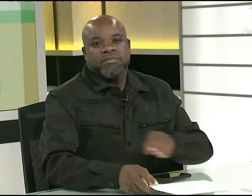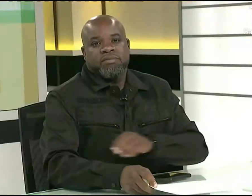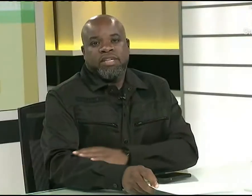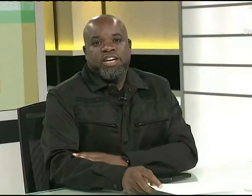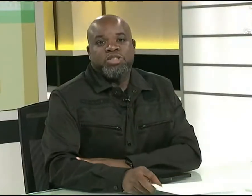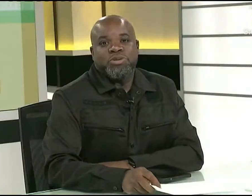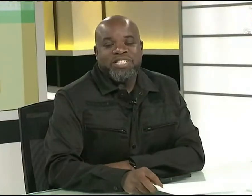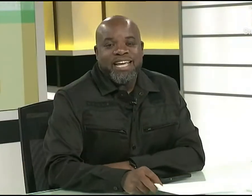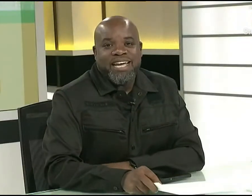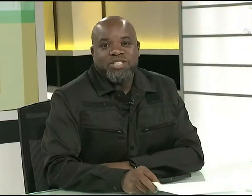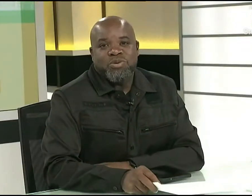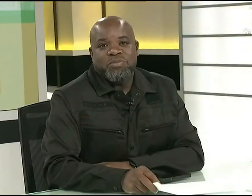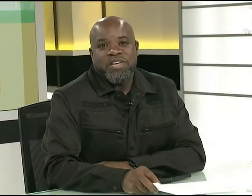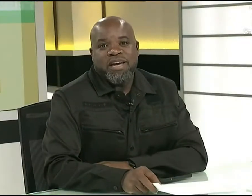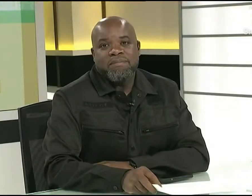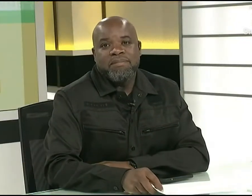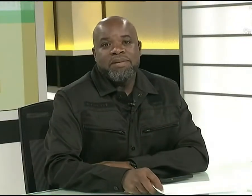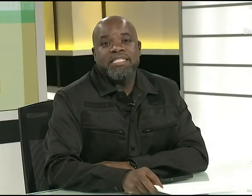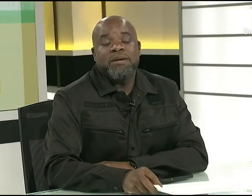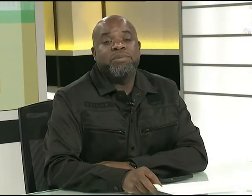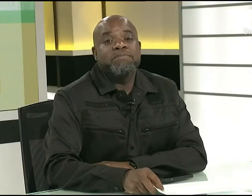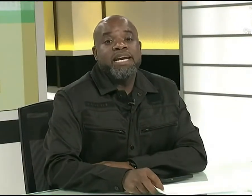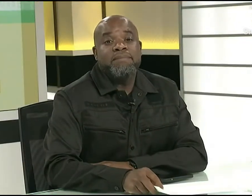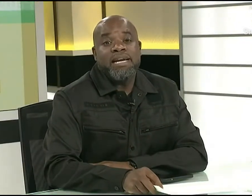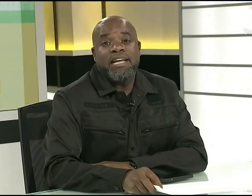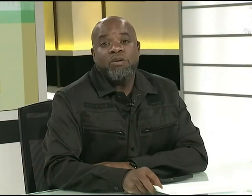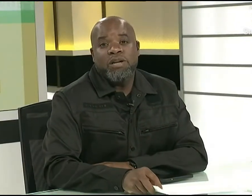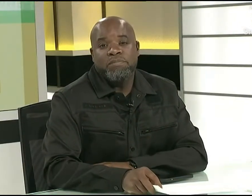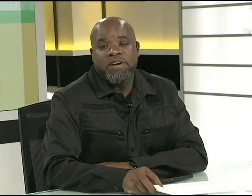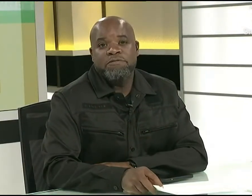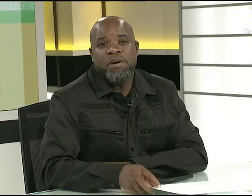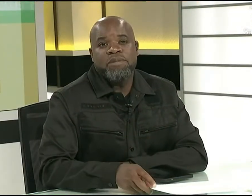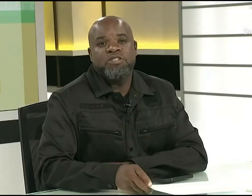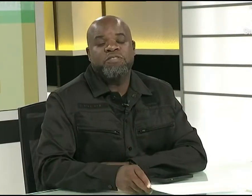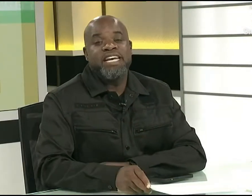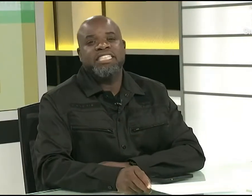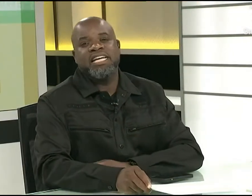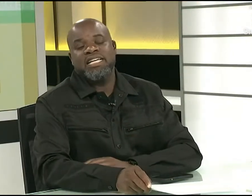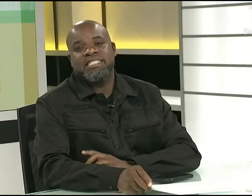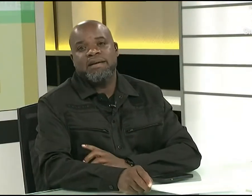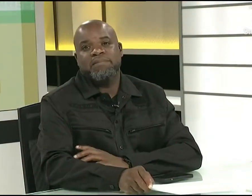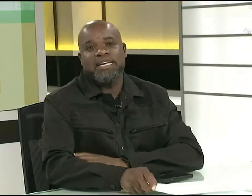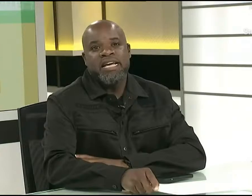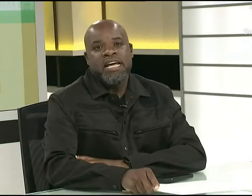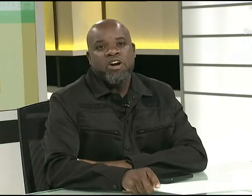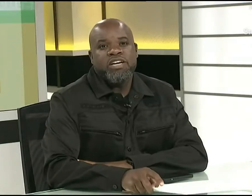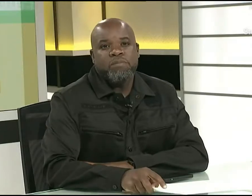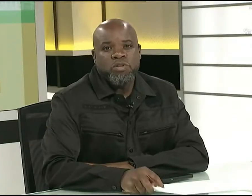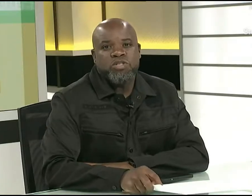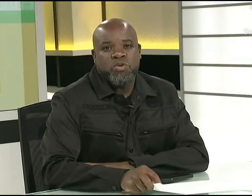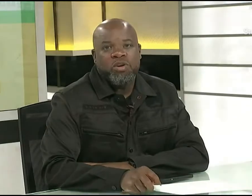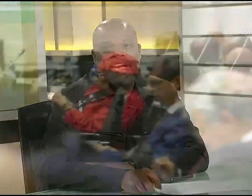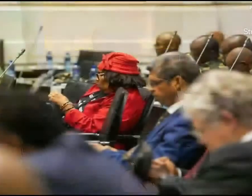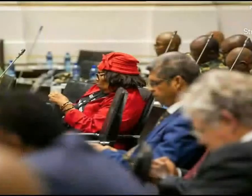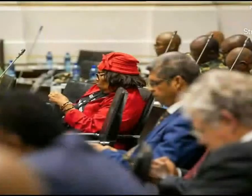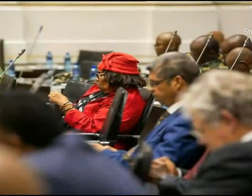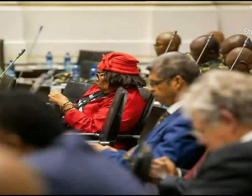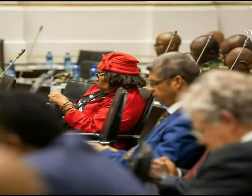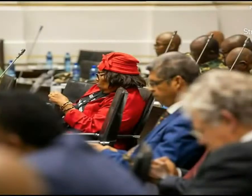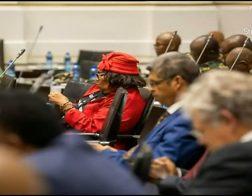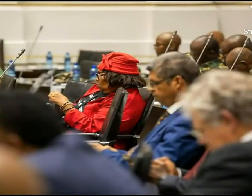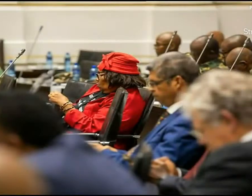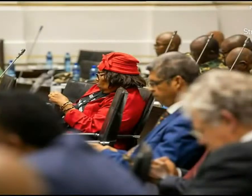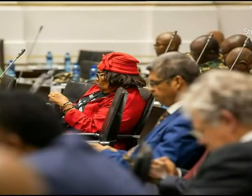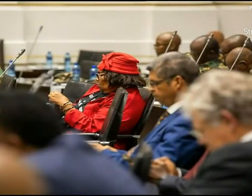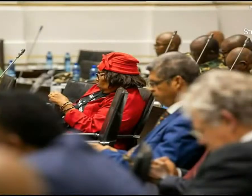And on Tuesday at 2 p.m., Minister Budimana Mela will brief members of the National Assembly on the post-school education and training